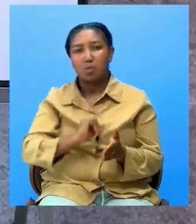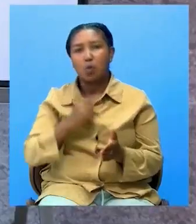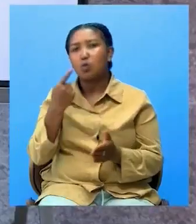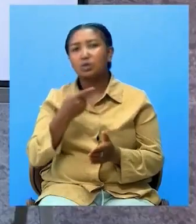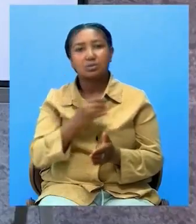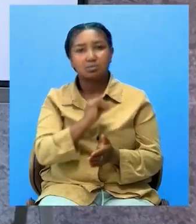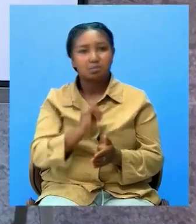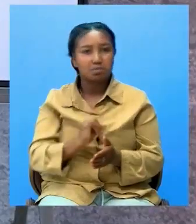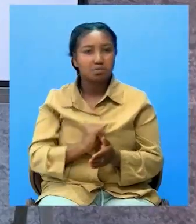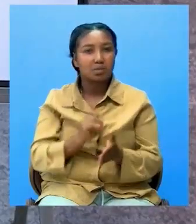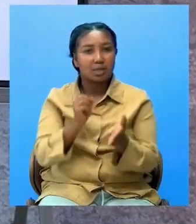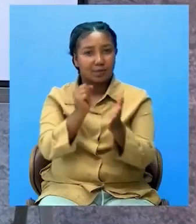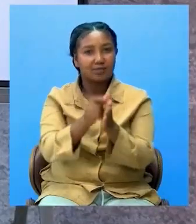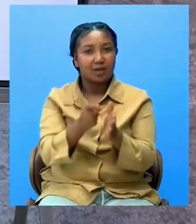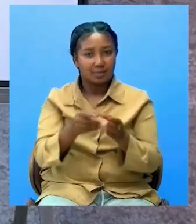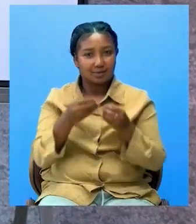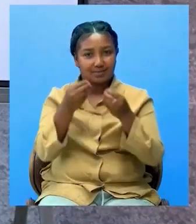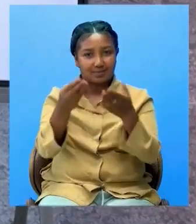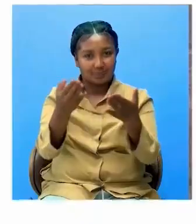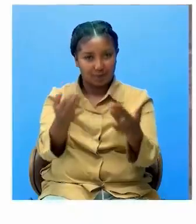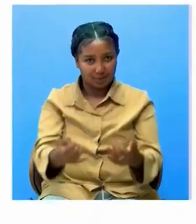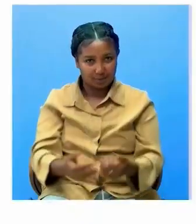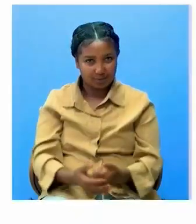For example, let me give you an example.